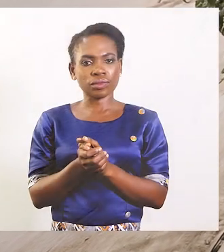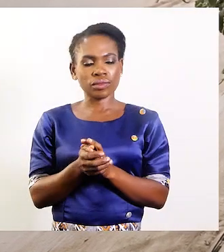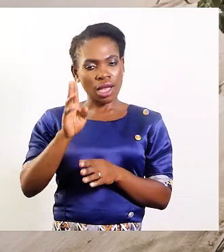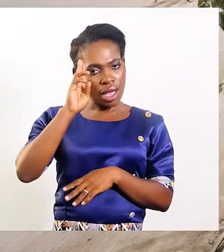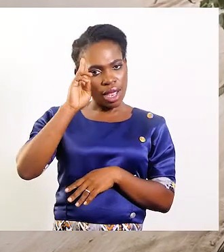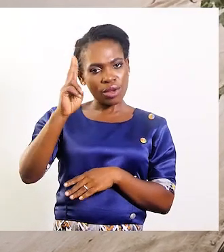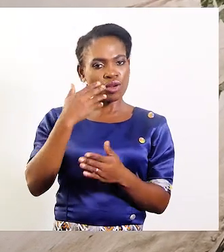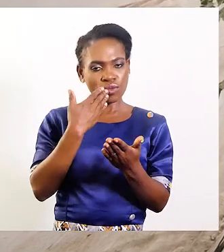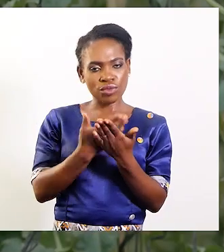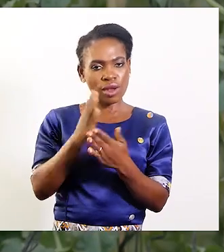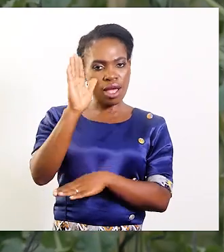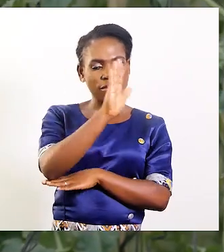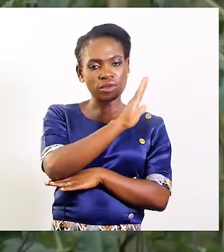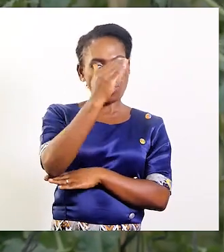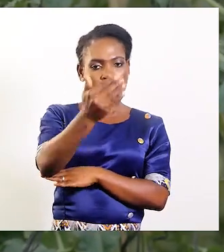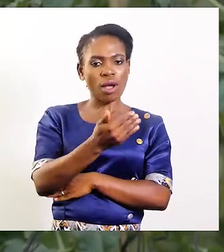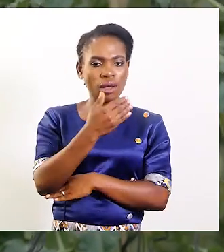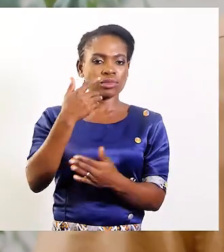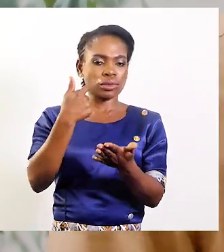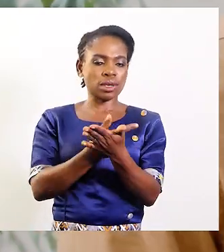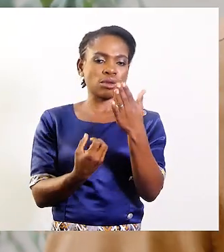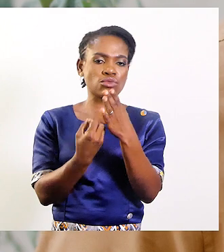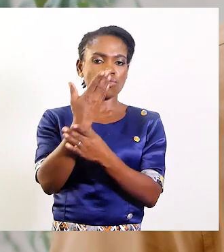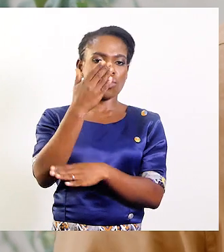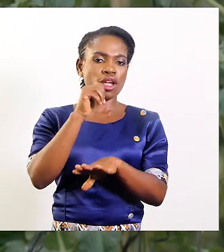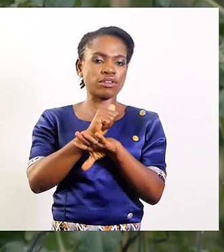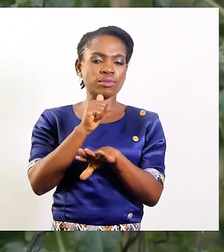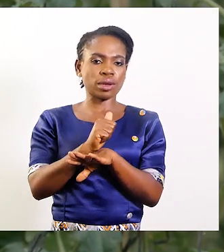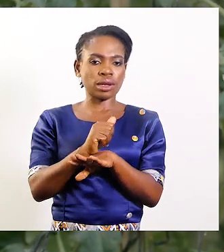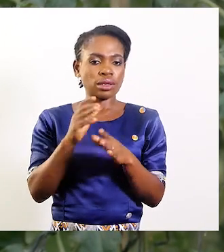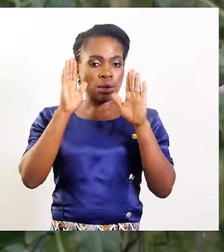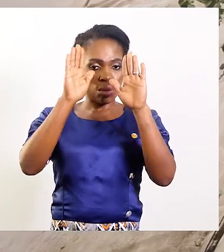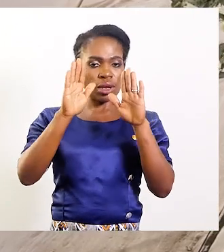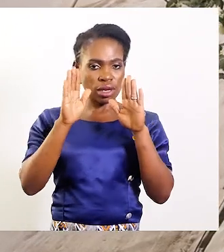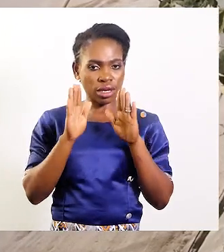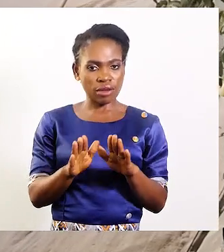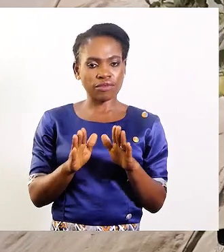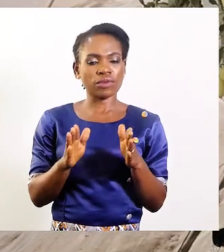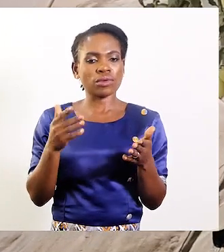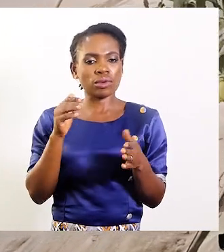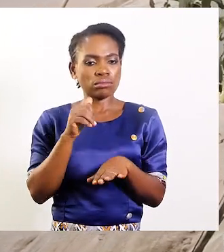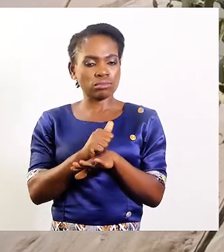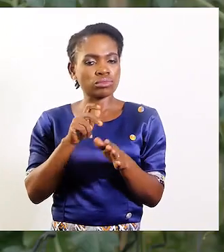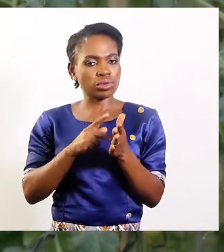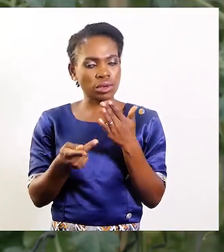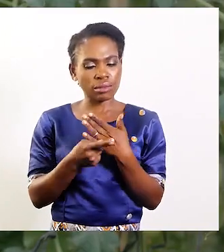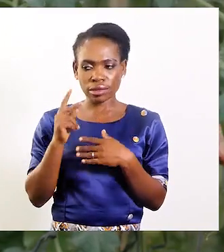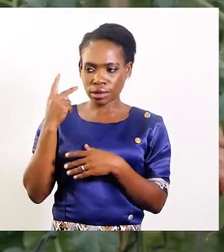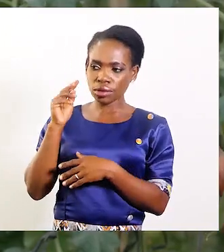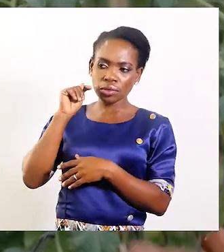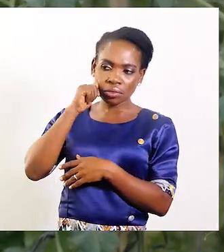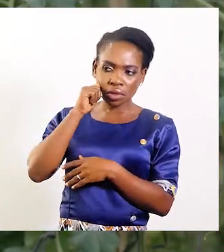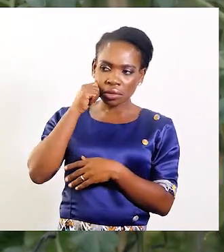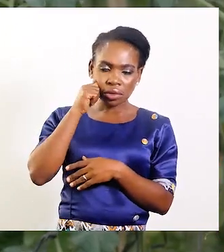Hello, good afternoon. Afternoon. And welcome to Ghana Grows Edwuma. Thank you so much. This is a wonderful edifice. All I see around are tomato plants.